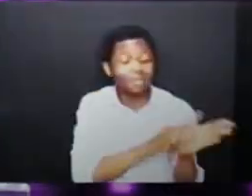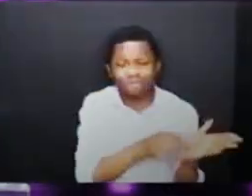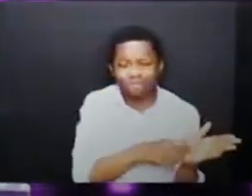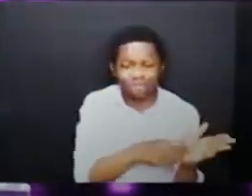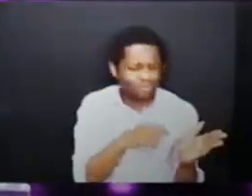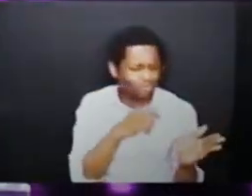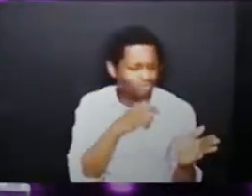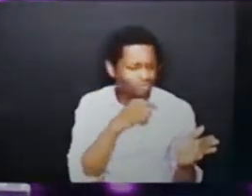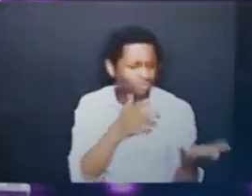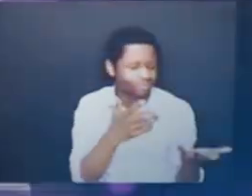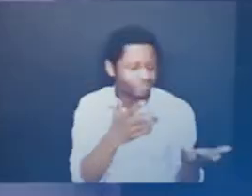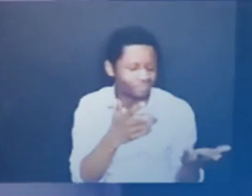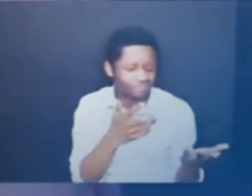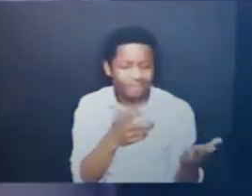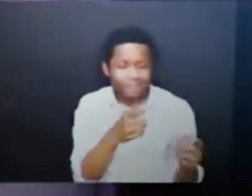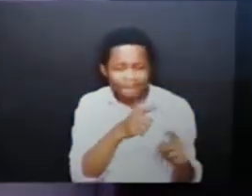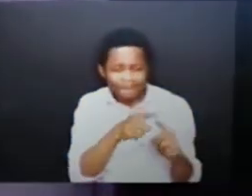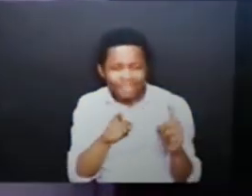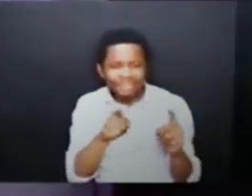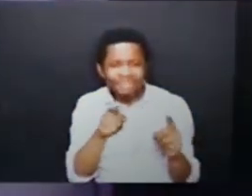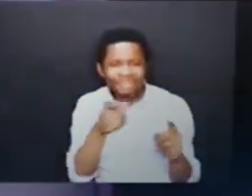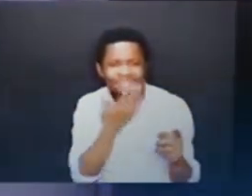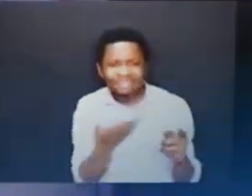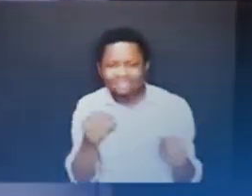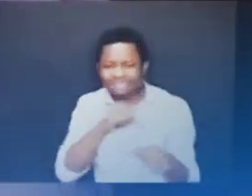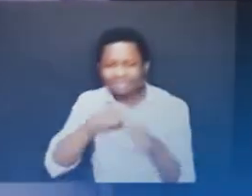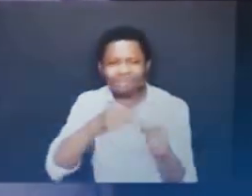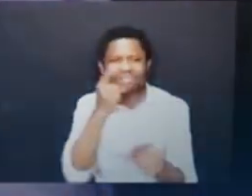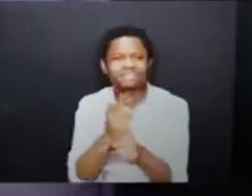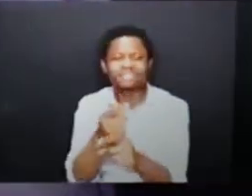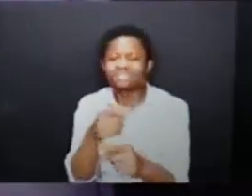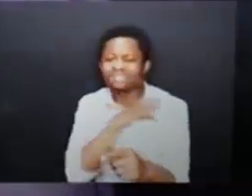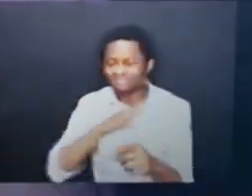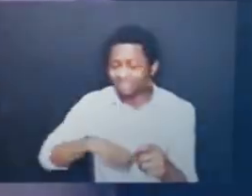write, we would have carried this book to church.